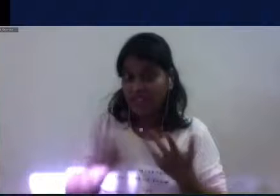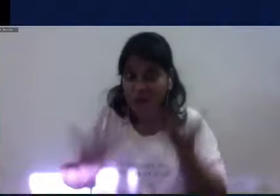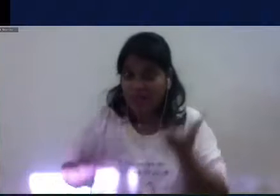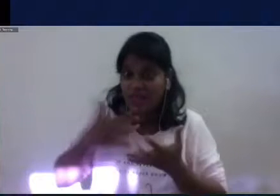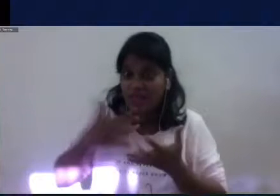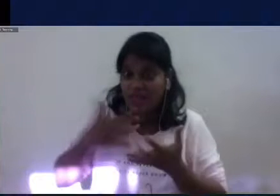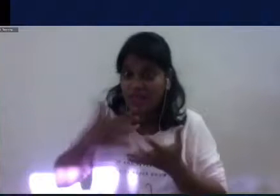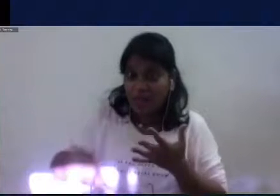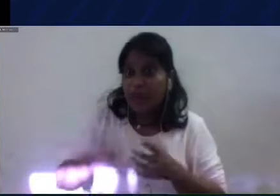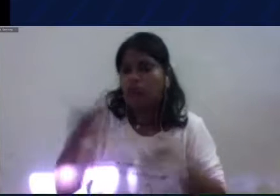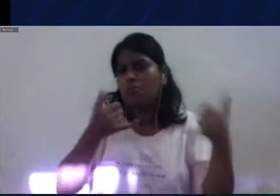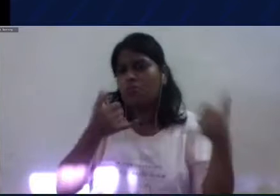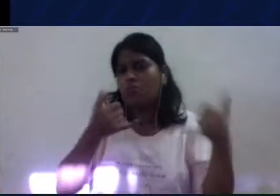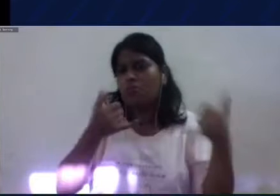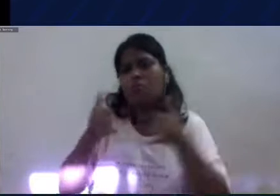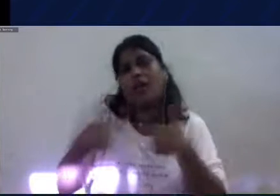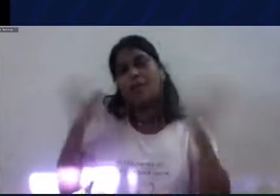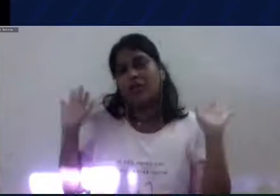have to play a game with us.